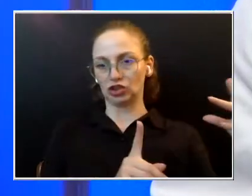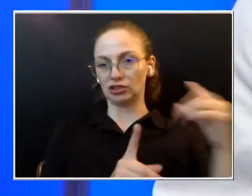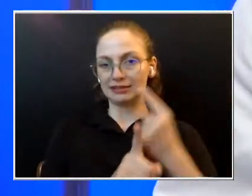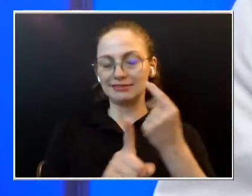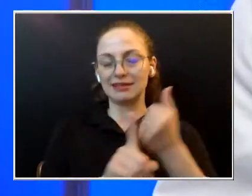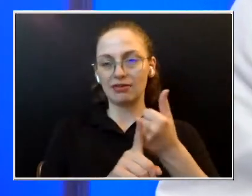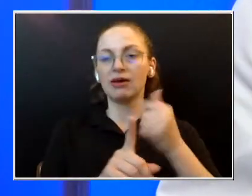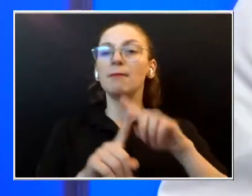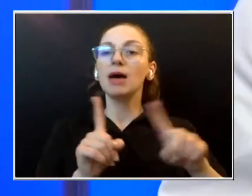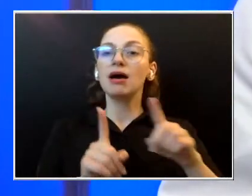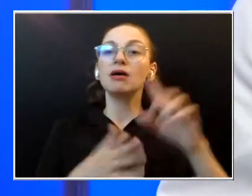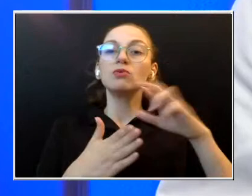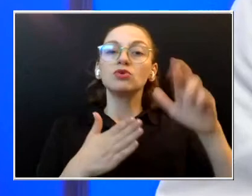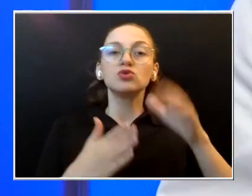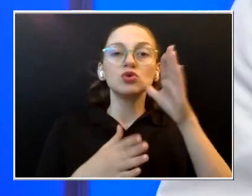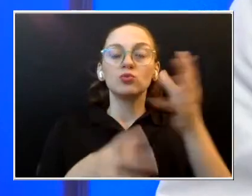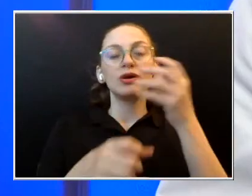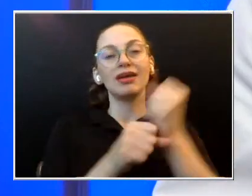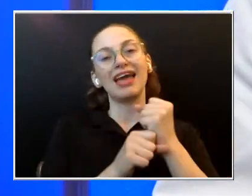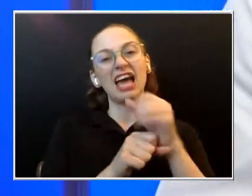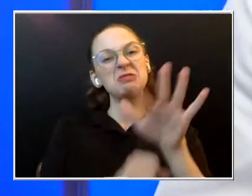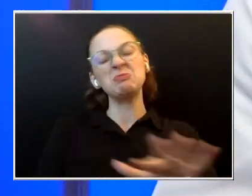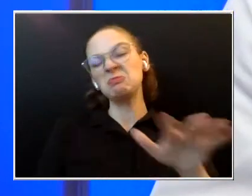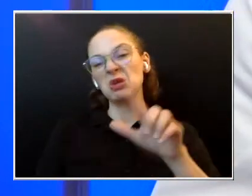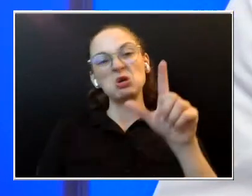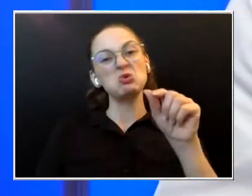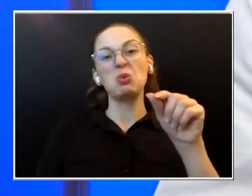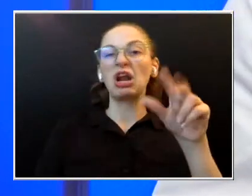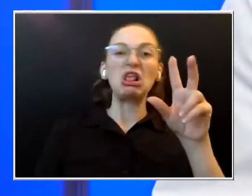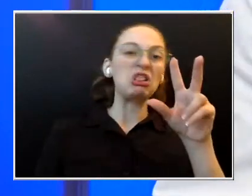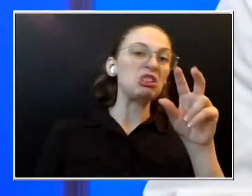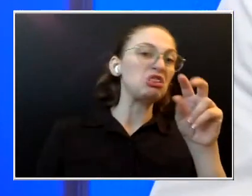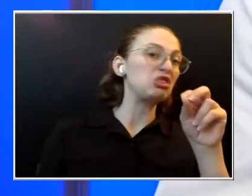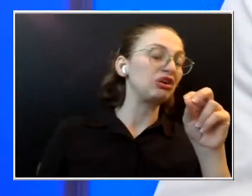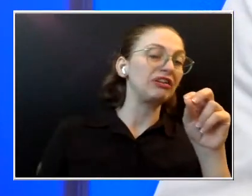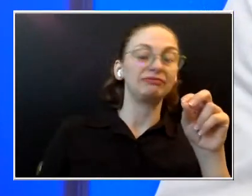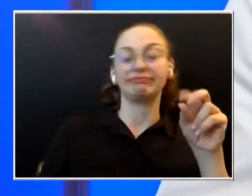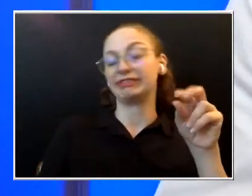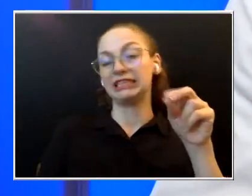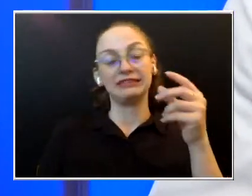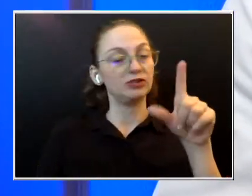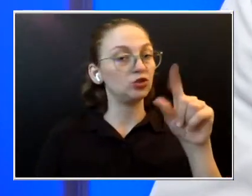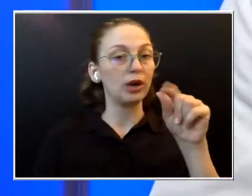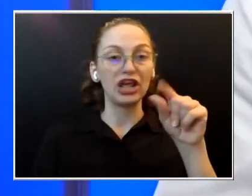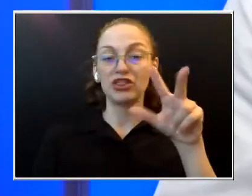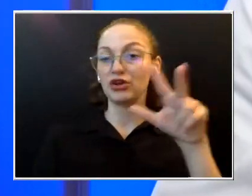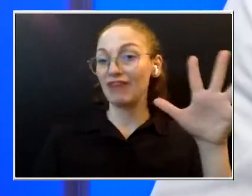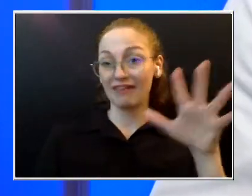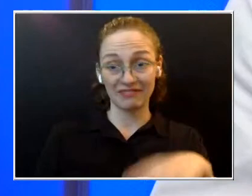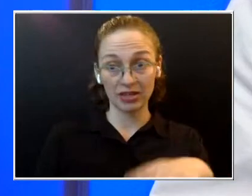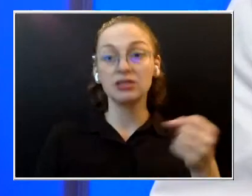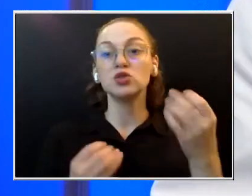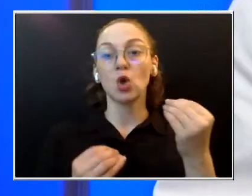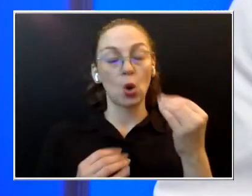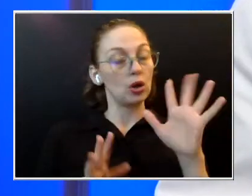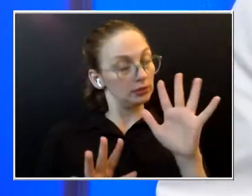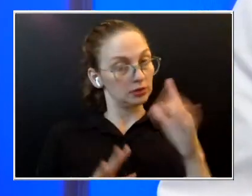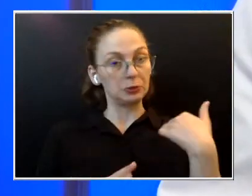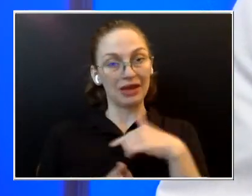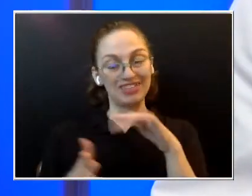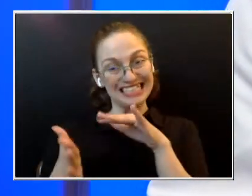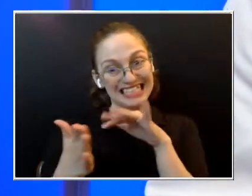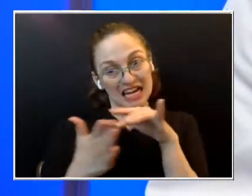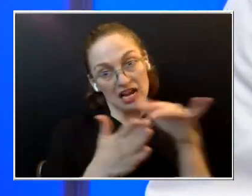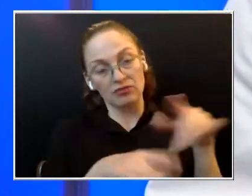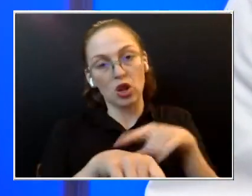are remarkably effective with radiation at reducing risk of local regional recurrence. So our rates of recurrence in the breast or chest wall and lymph nodes are already extremely